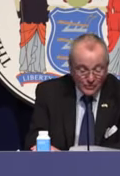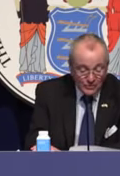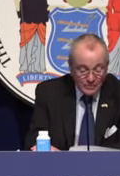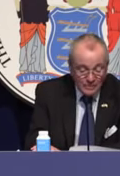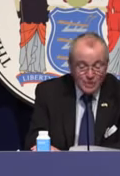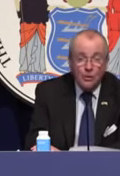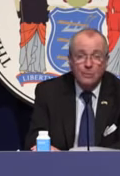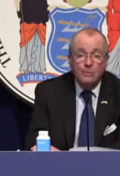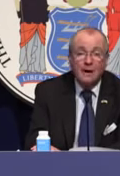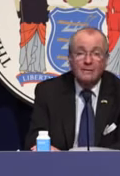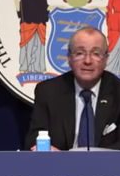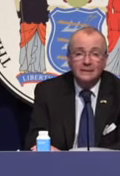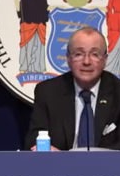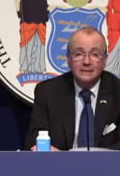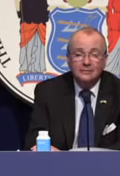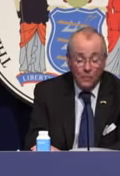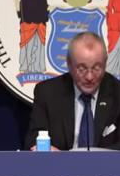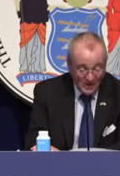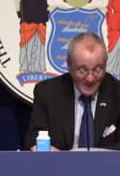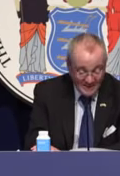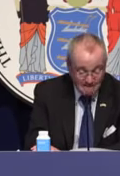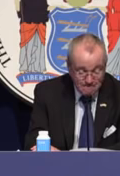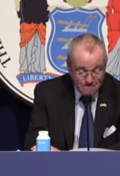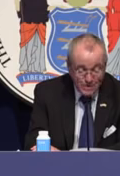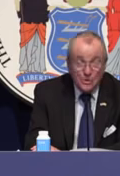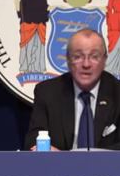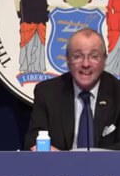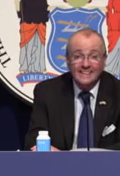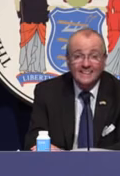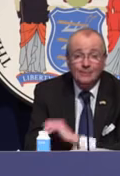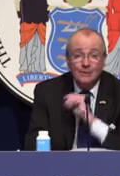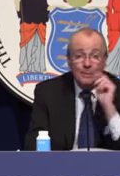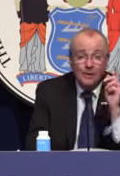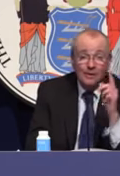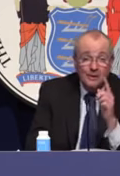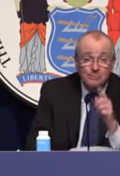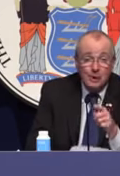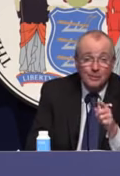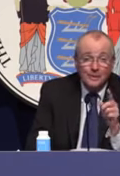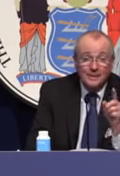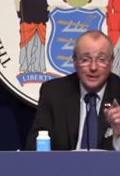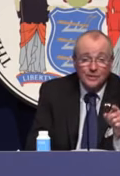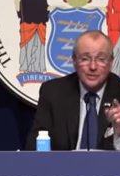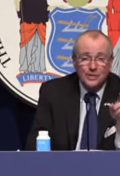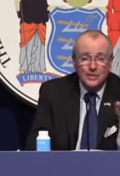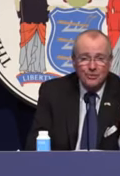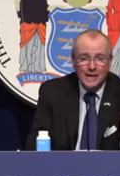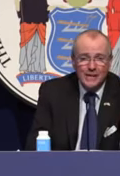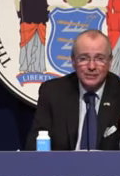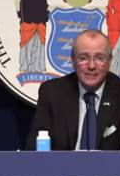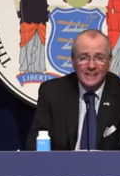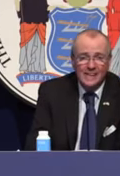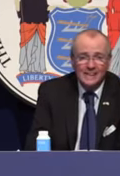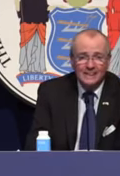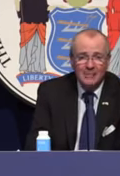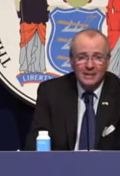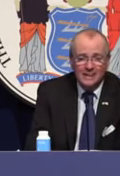more sooner and much more prepared for what's ahead. So again, remember, public health